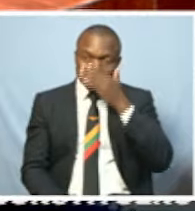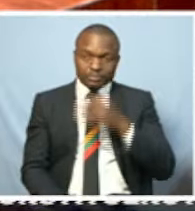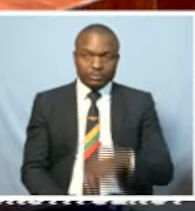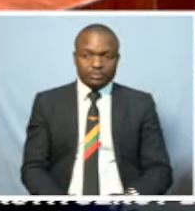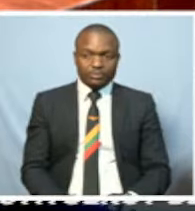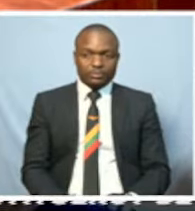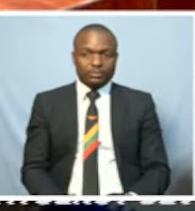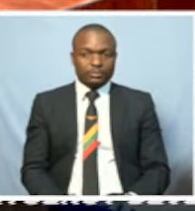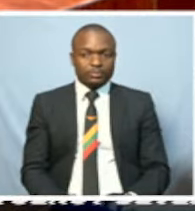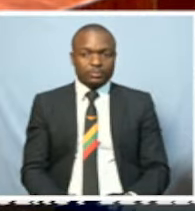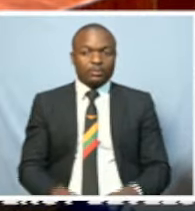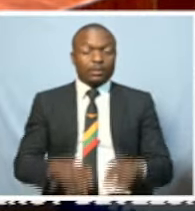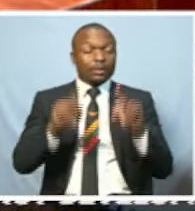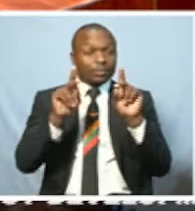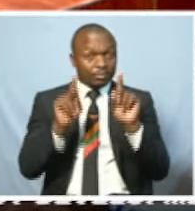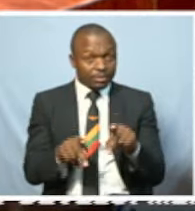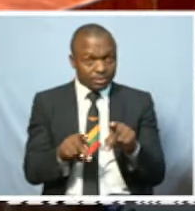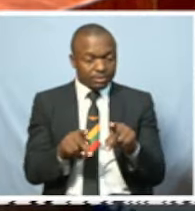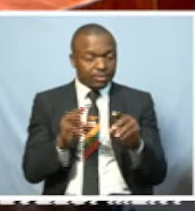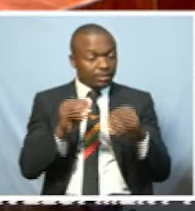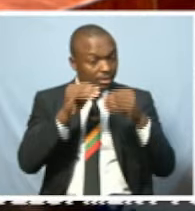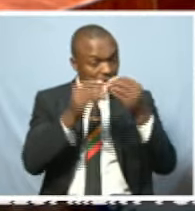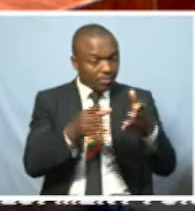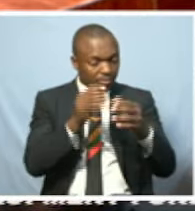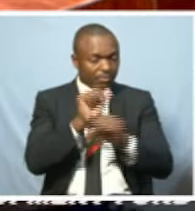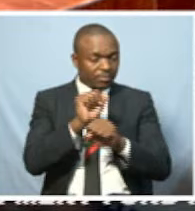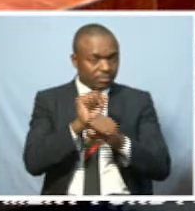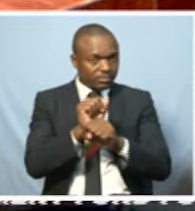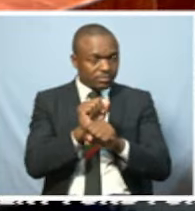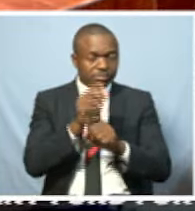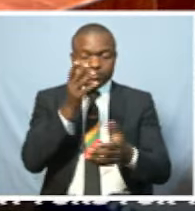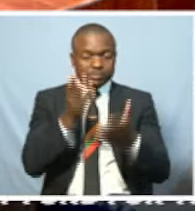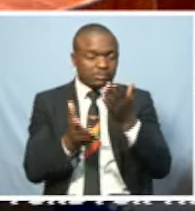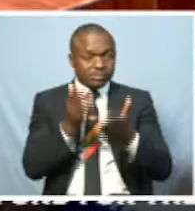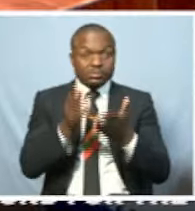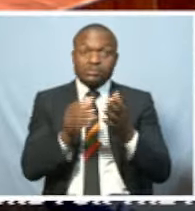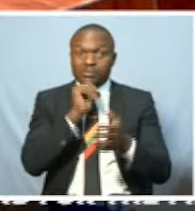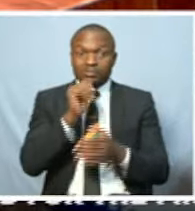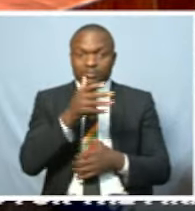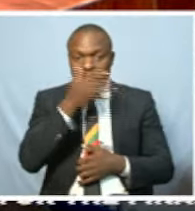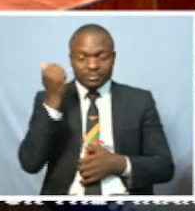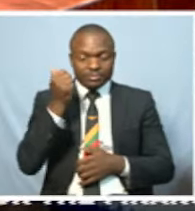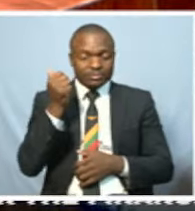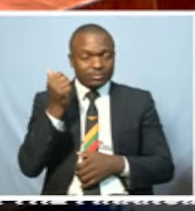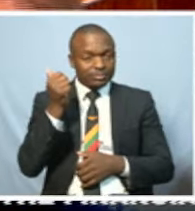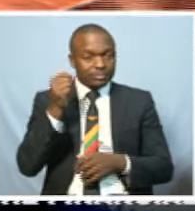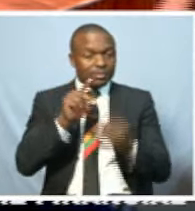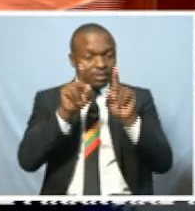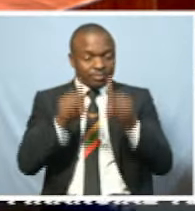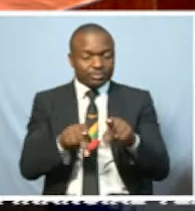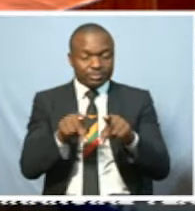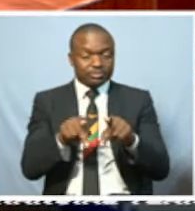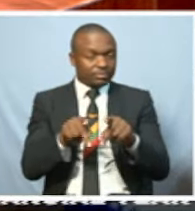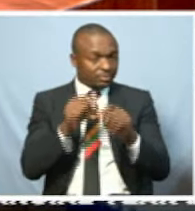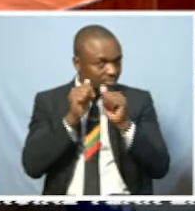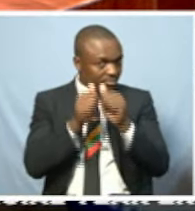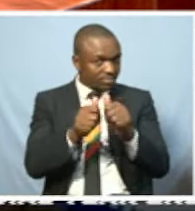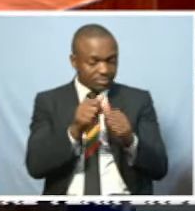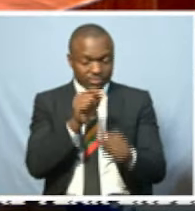the person that you have given the job may not be the best person, according to